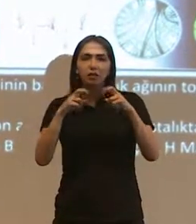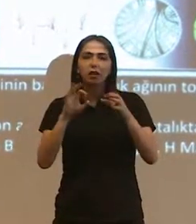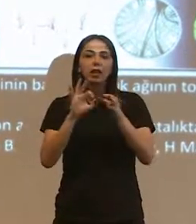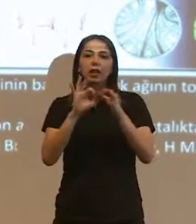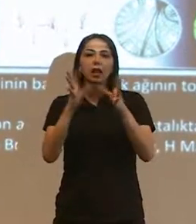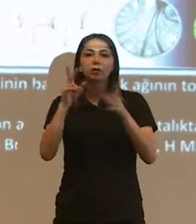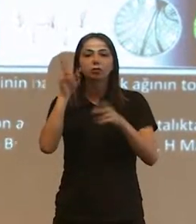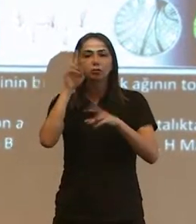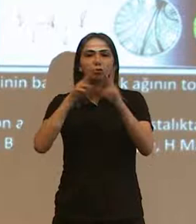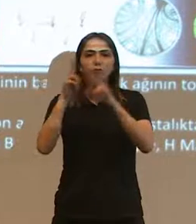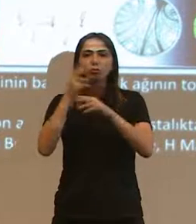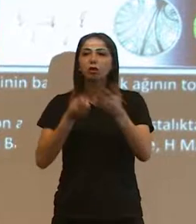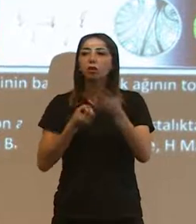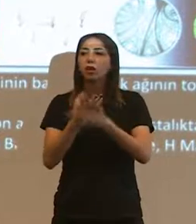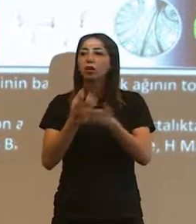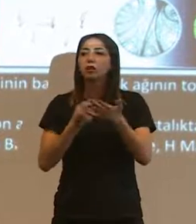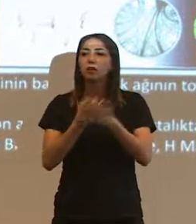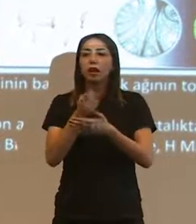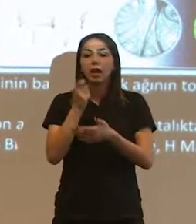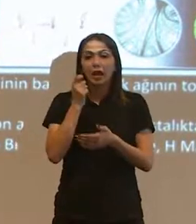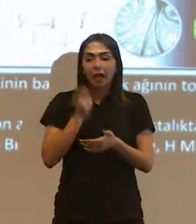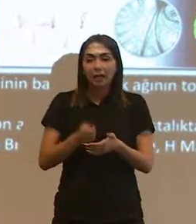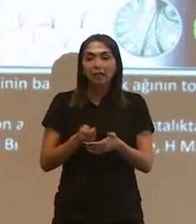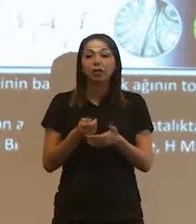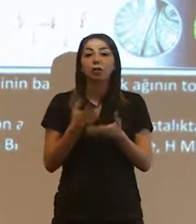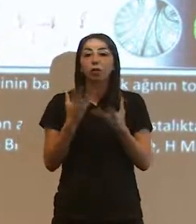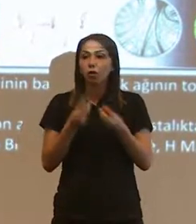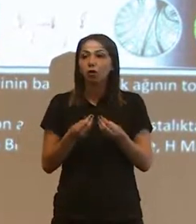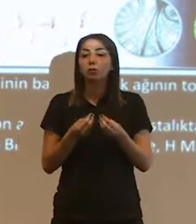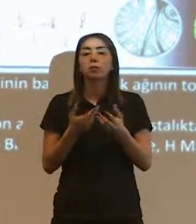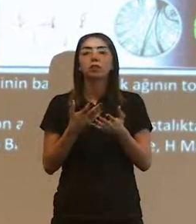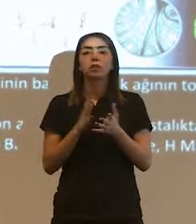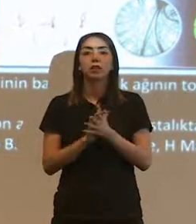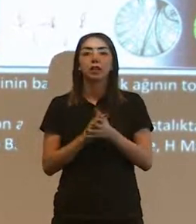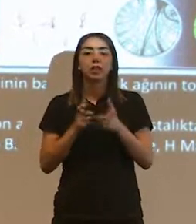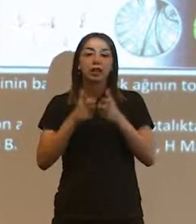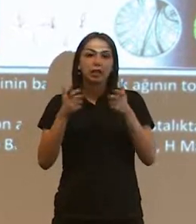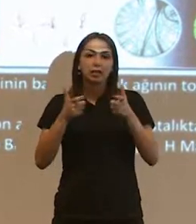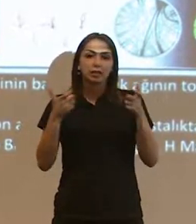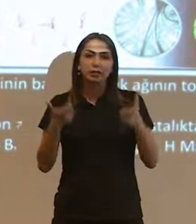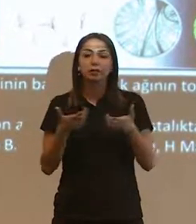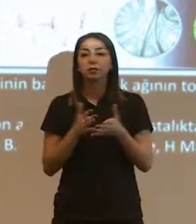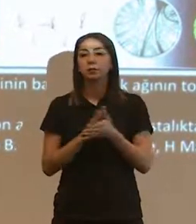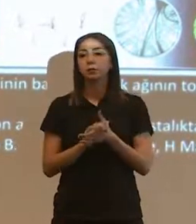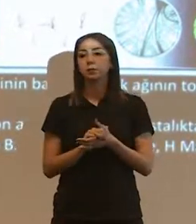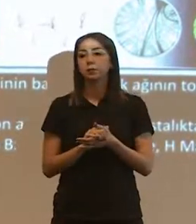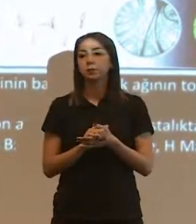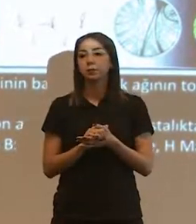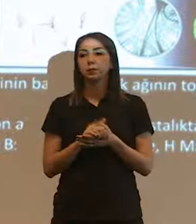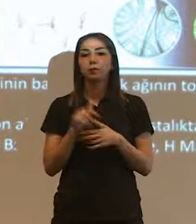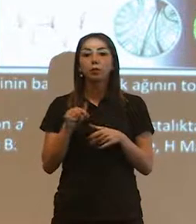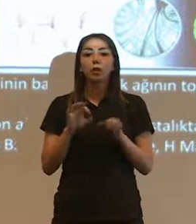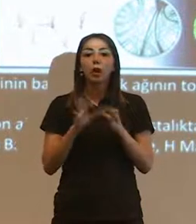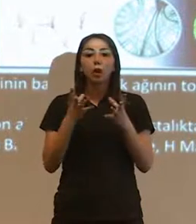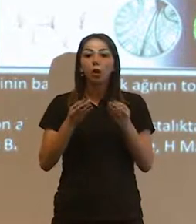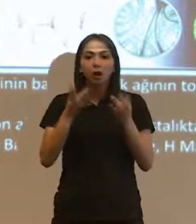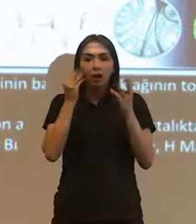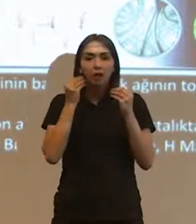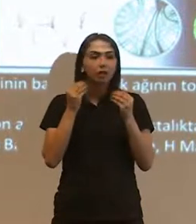with its topological research on brain and how it can influence our thinking process